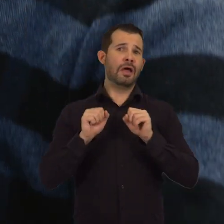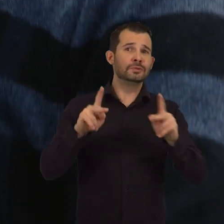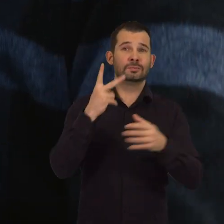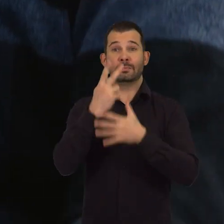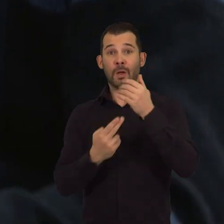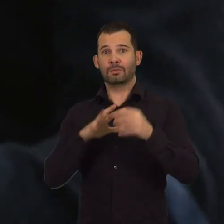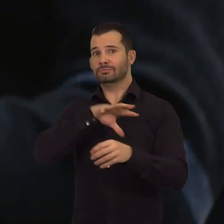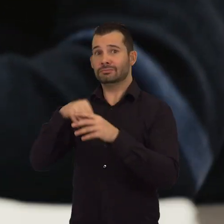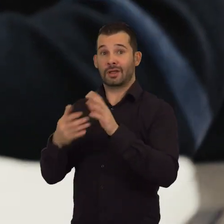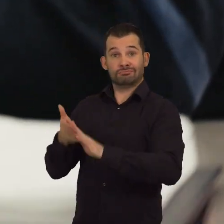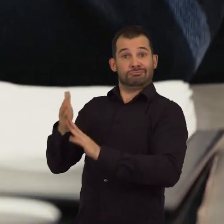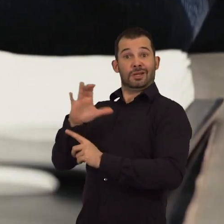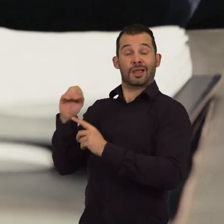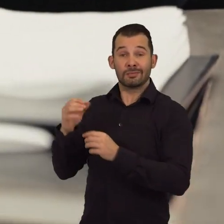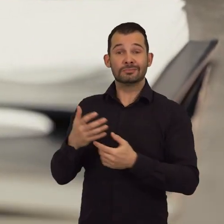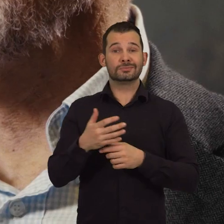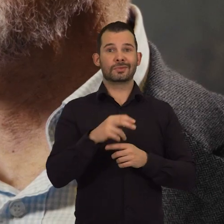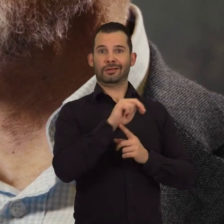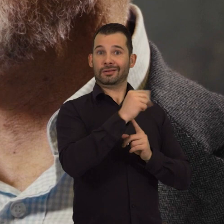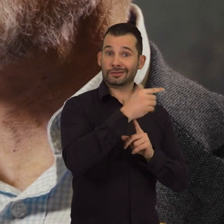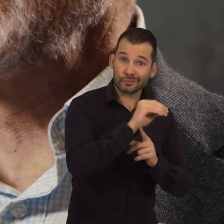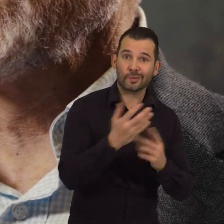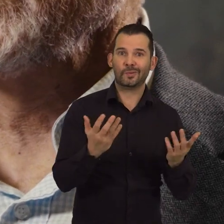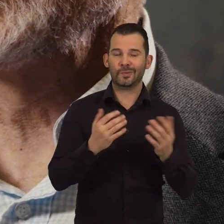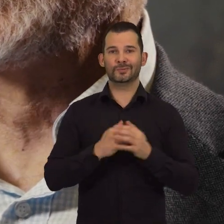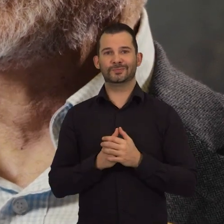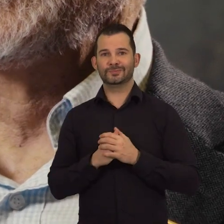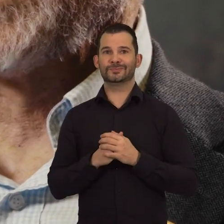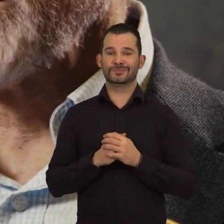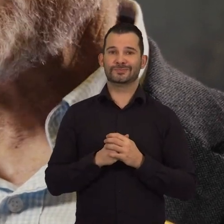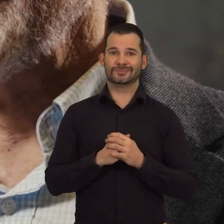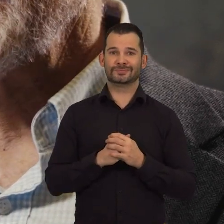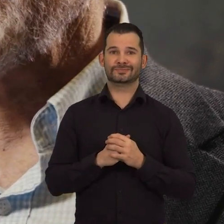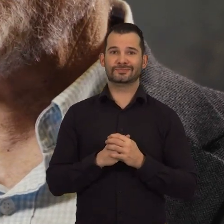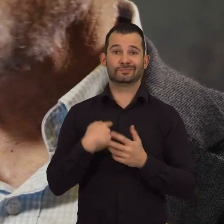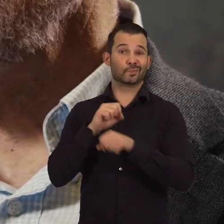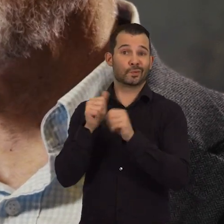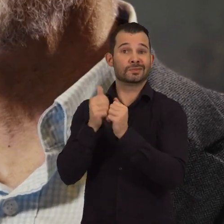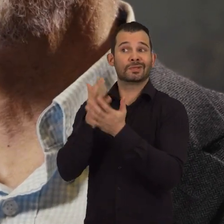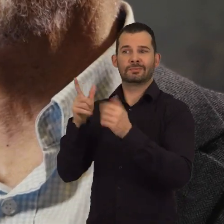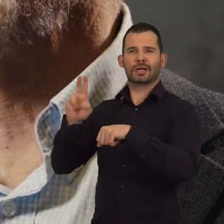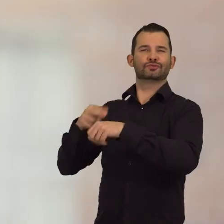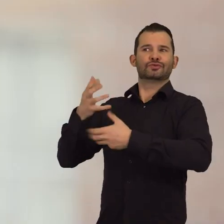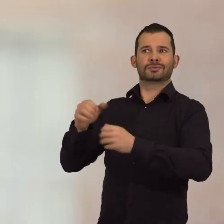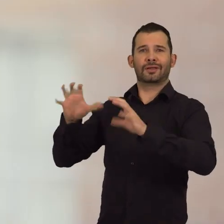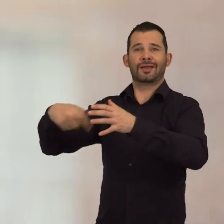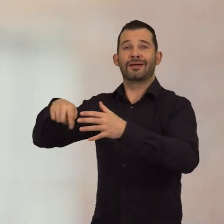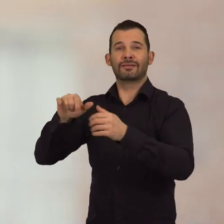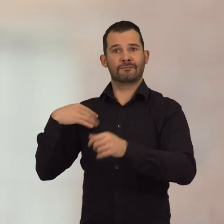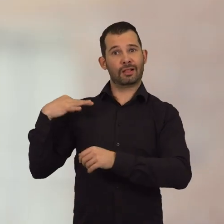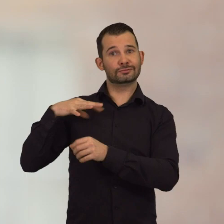both within operating companies, in NGOs. I work with some nature trusts